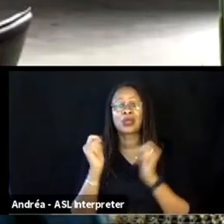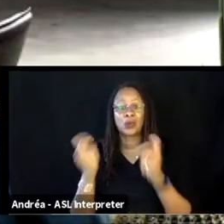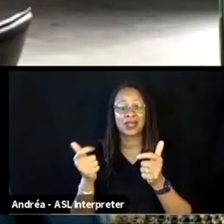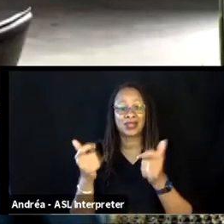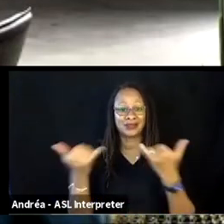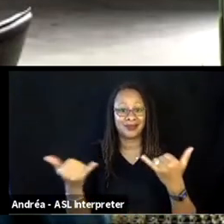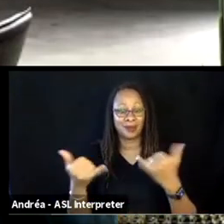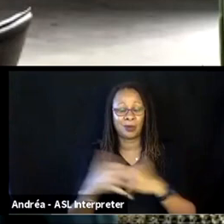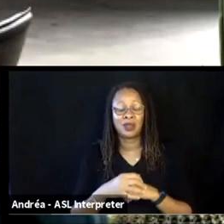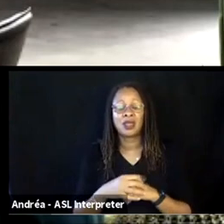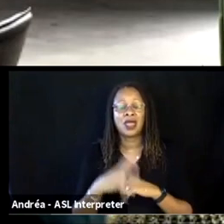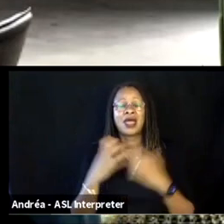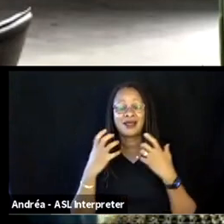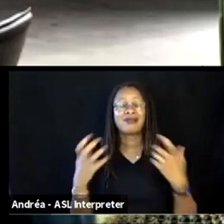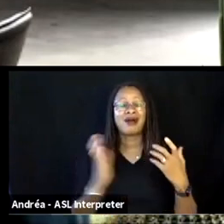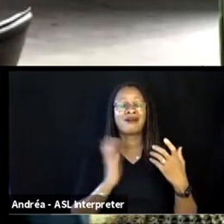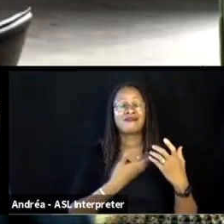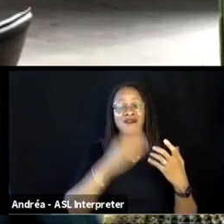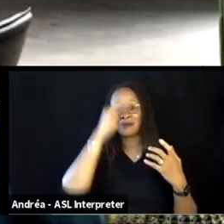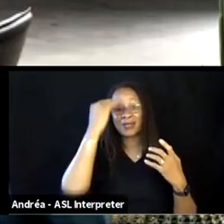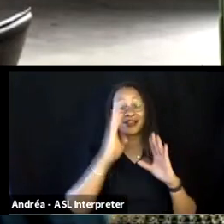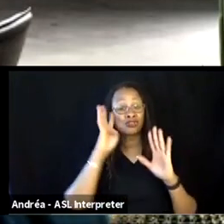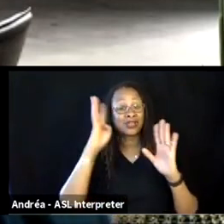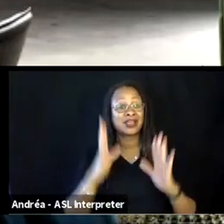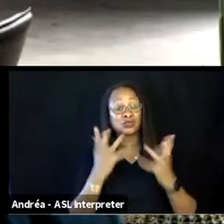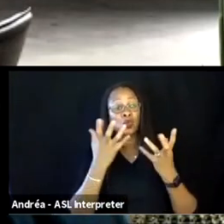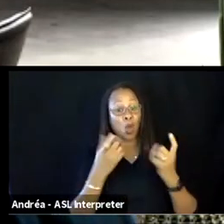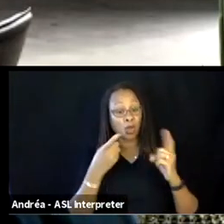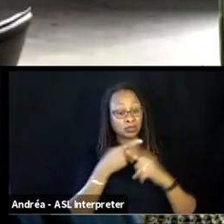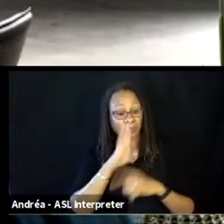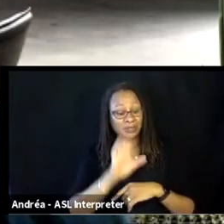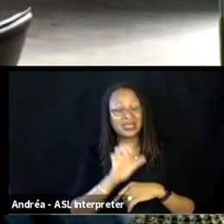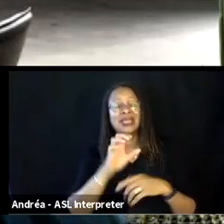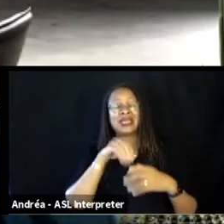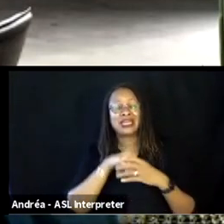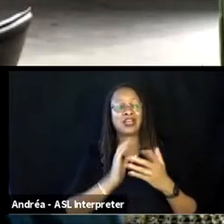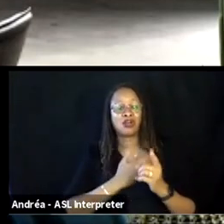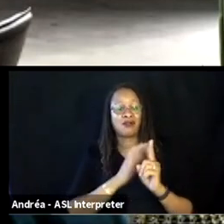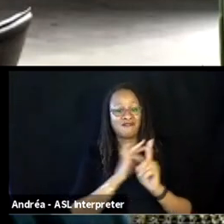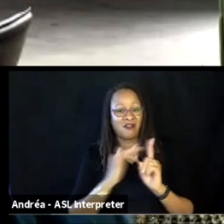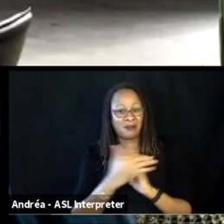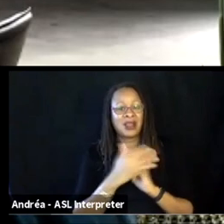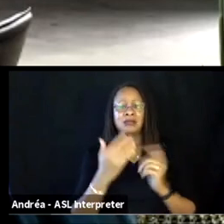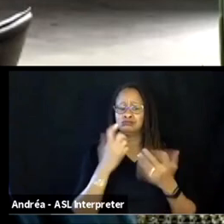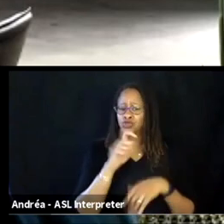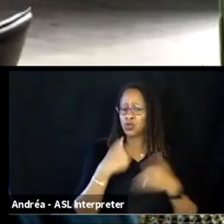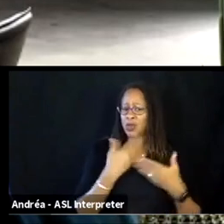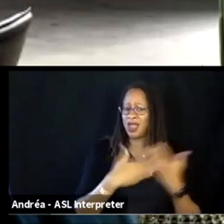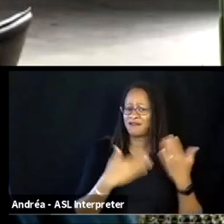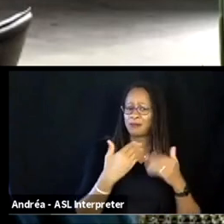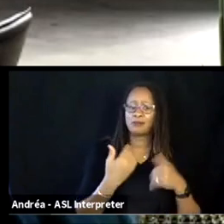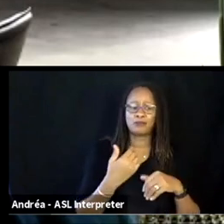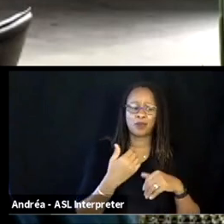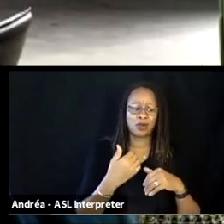clip. And a lot of Black creators want to be an environment. Sure, they want to have a part of a great